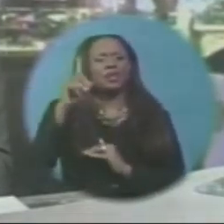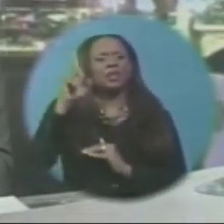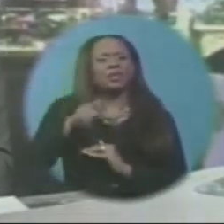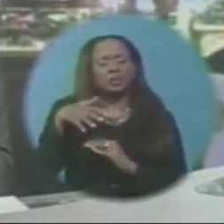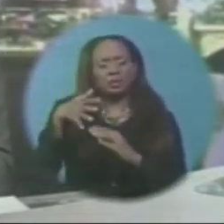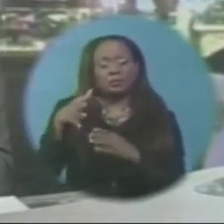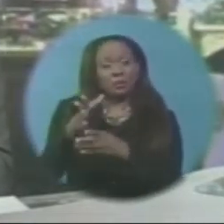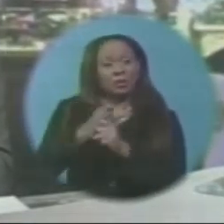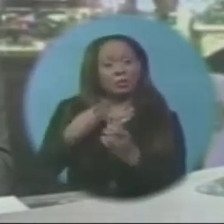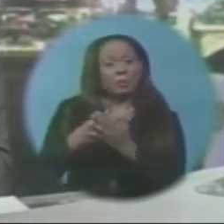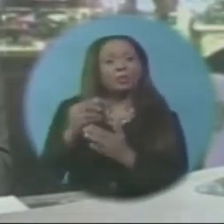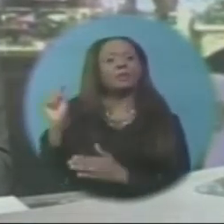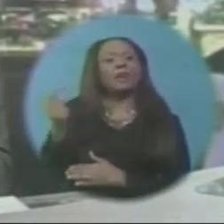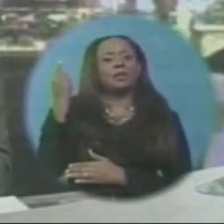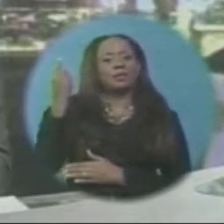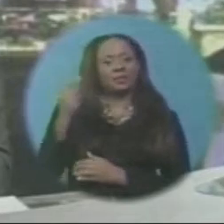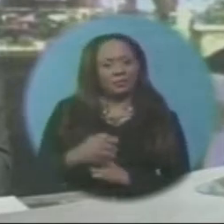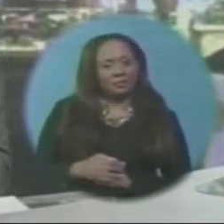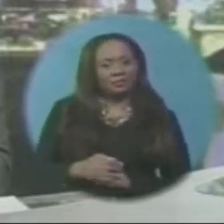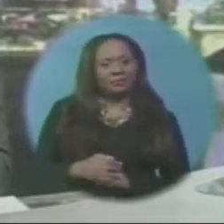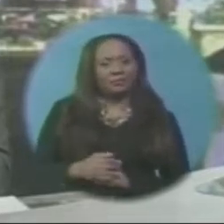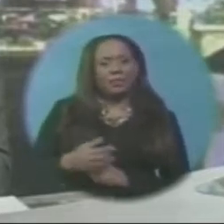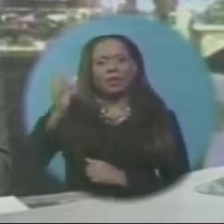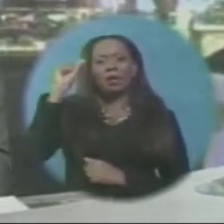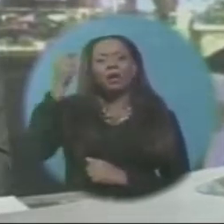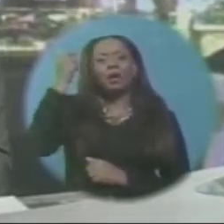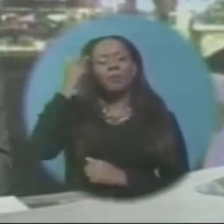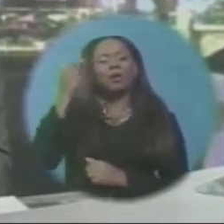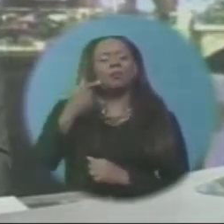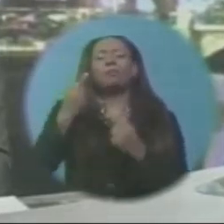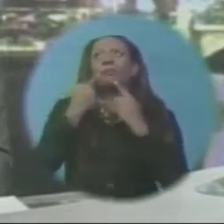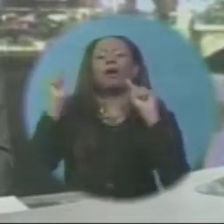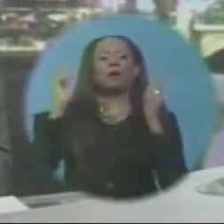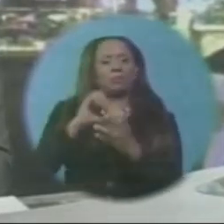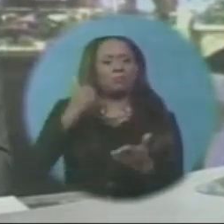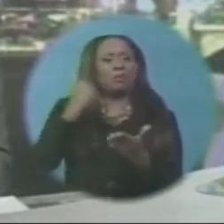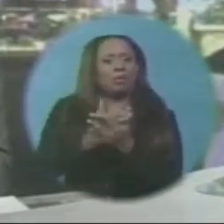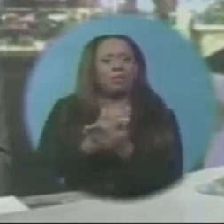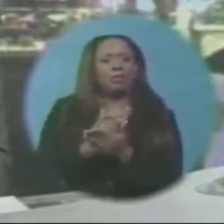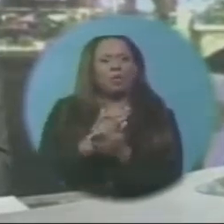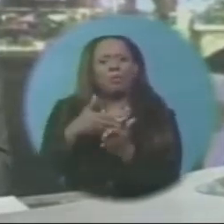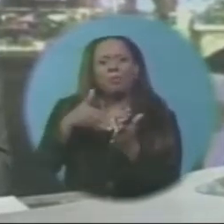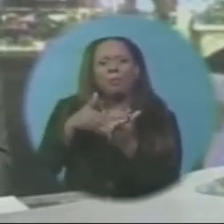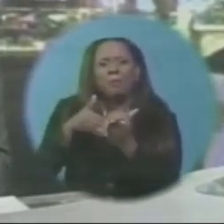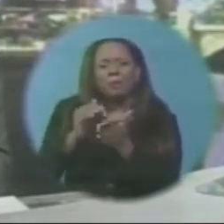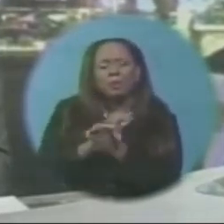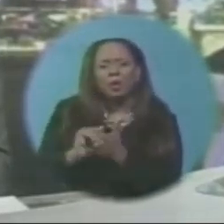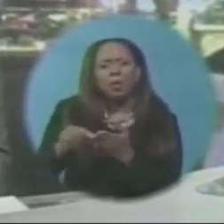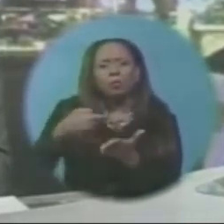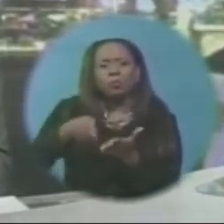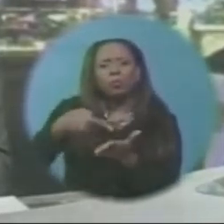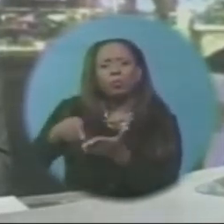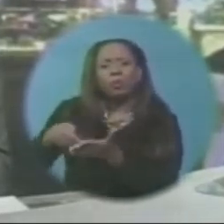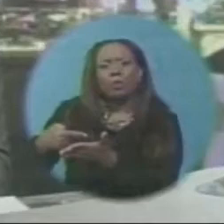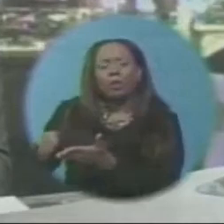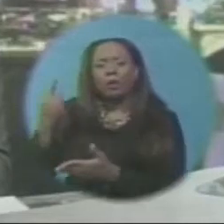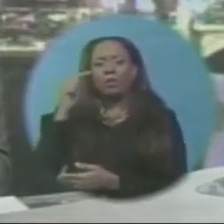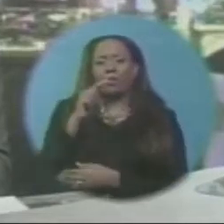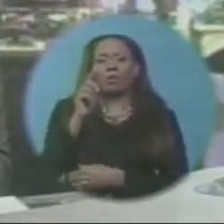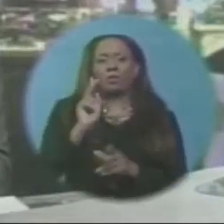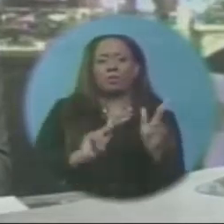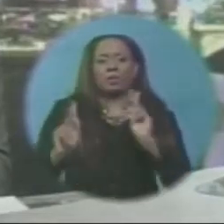money. This comes in the wake of news that government has given the approval for a multi-million-dollar payout to thousands